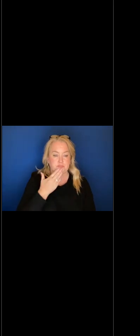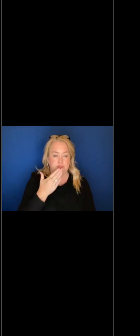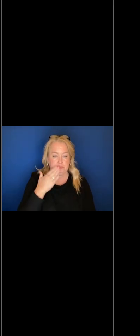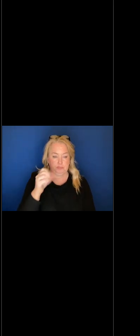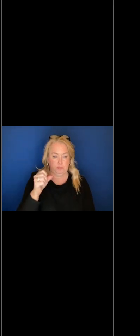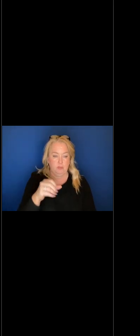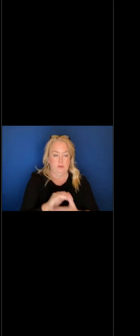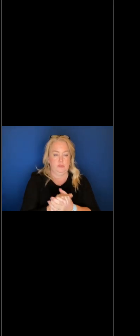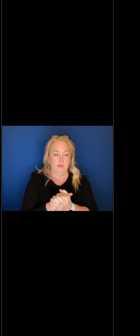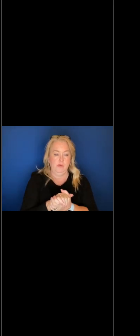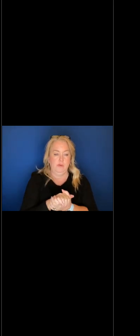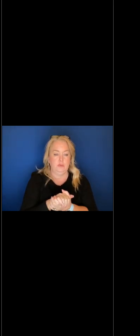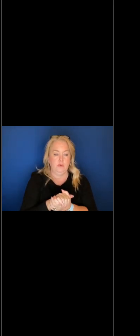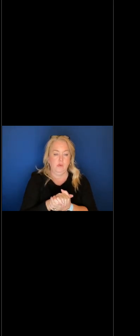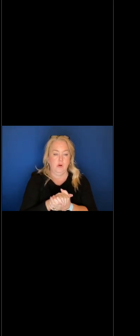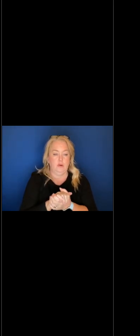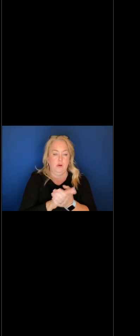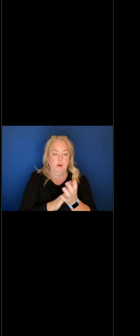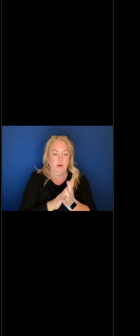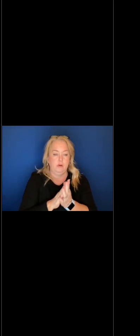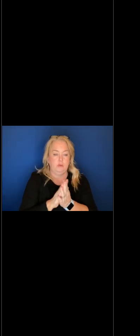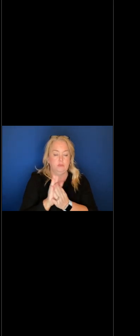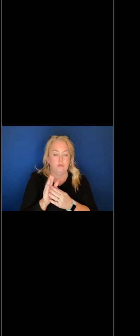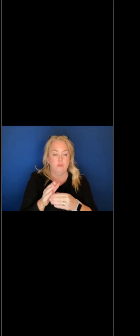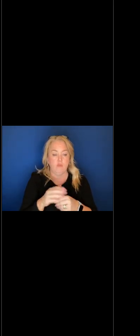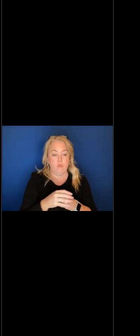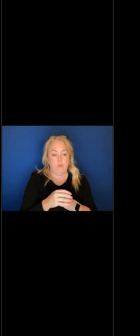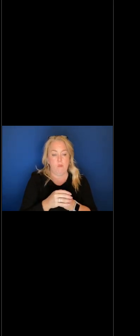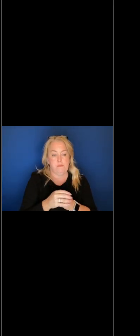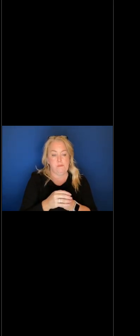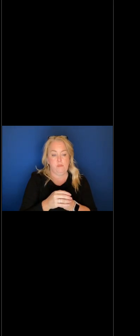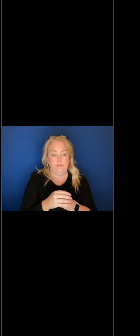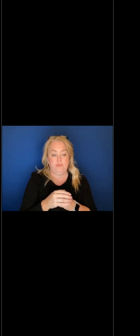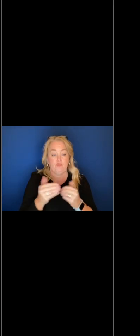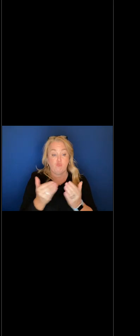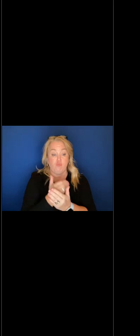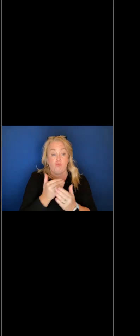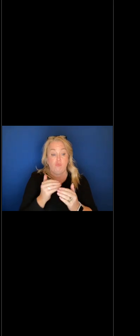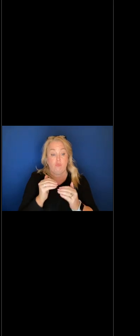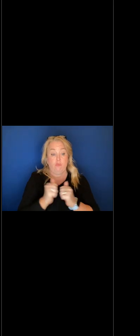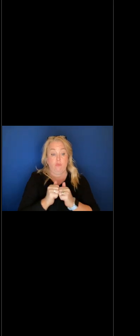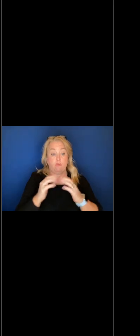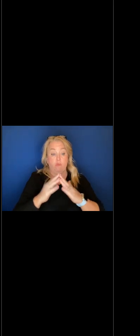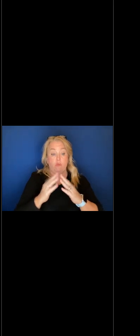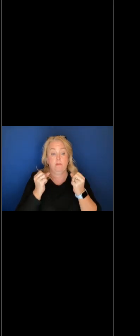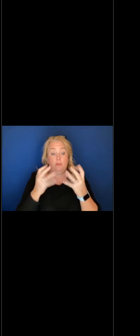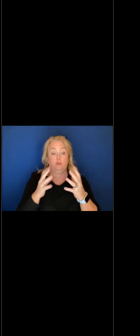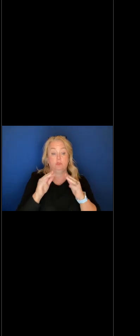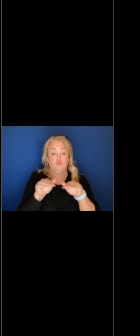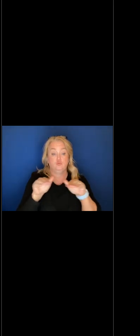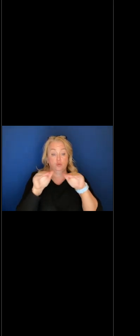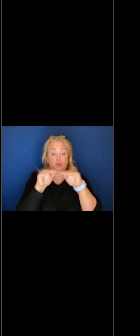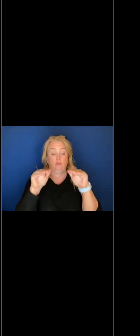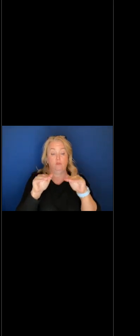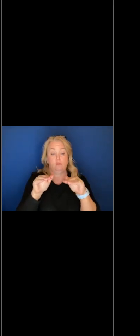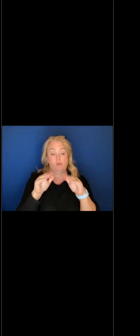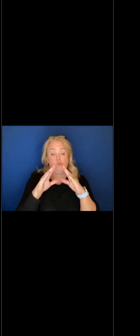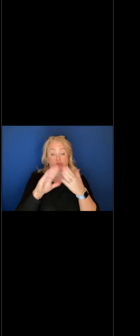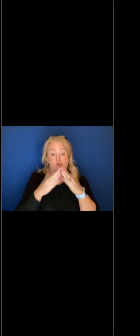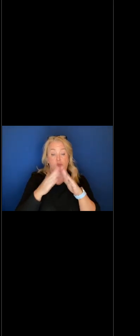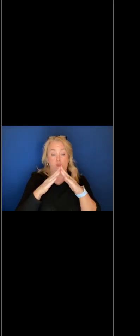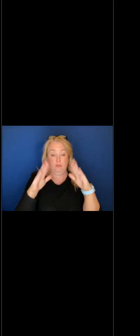fourth knowledge check asked, newly constructed multi-story townhouses must be accessible whether they have elevators or